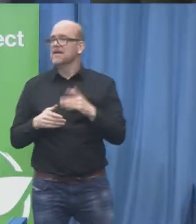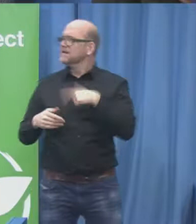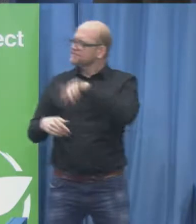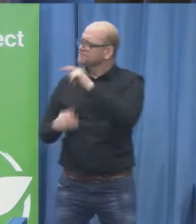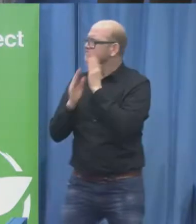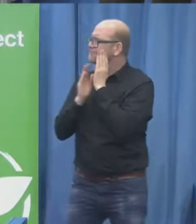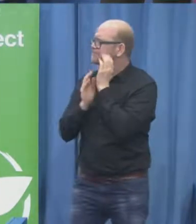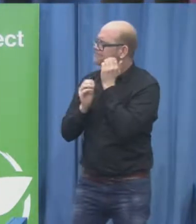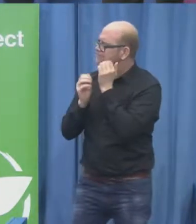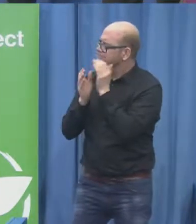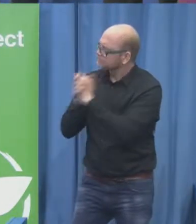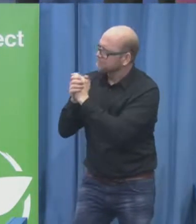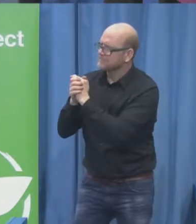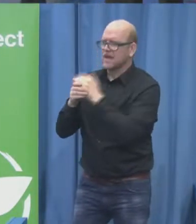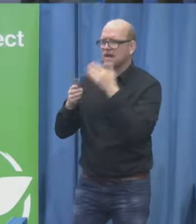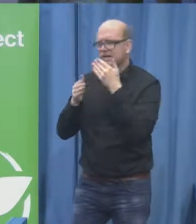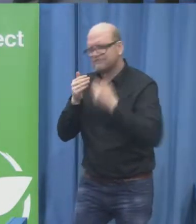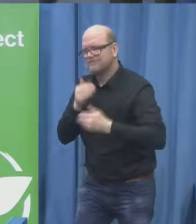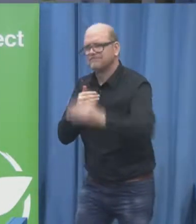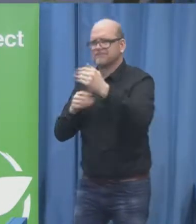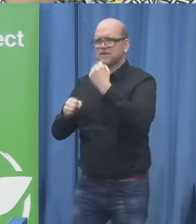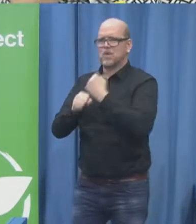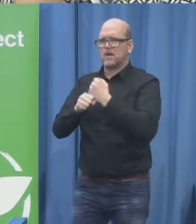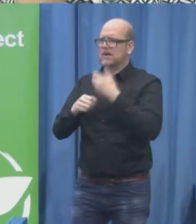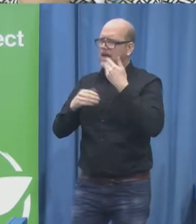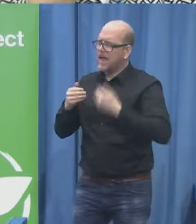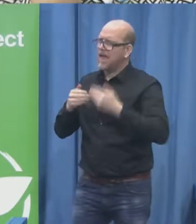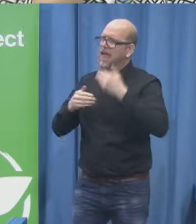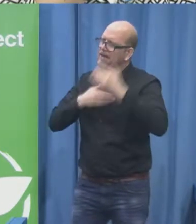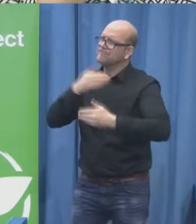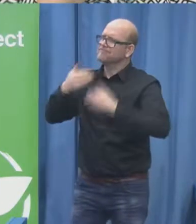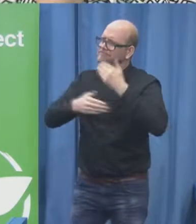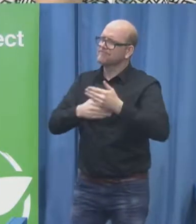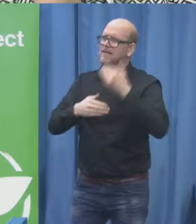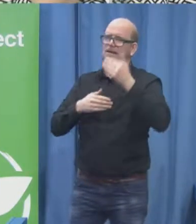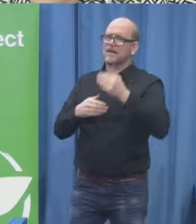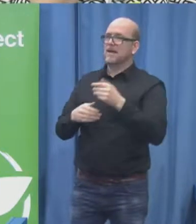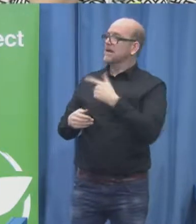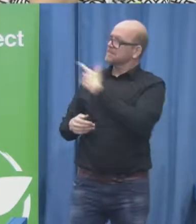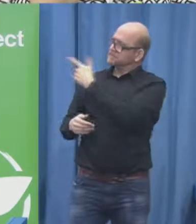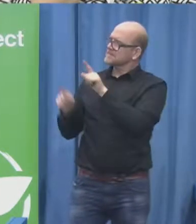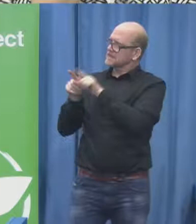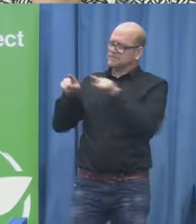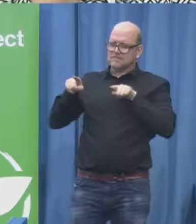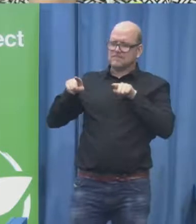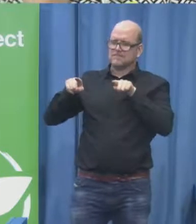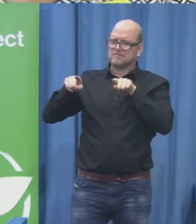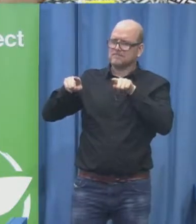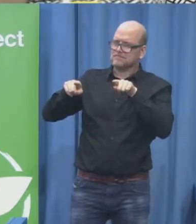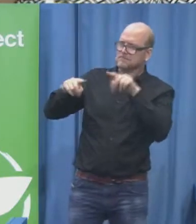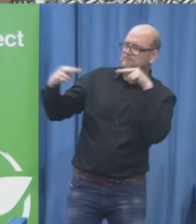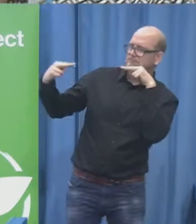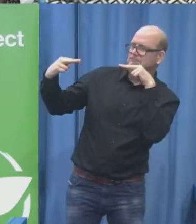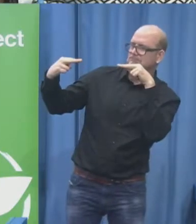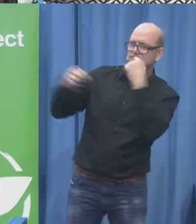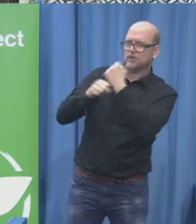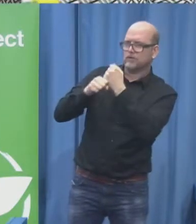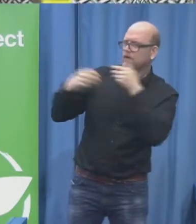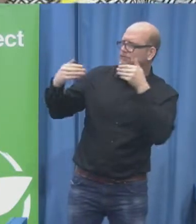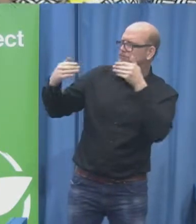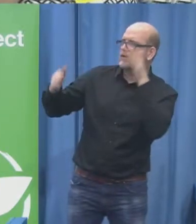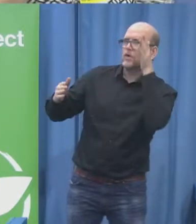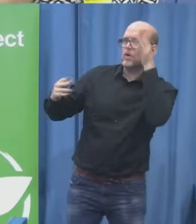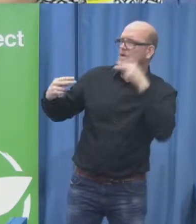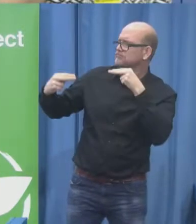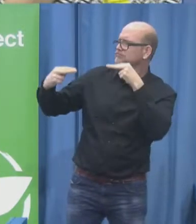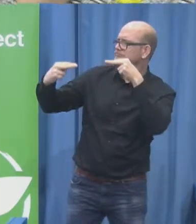to further progress, to further enhance the lives and the rights of persons with disabilities. So thank you so much.